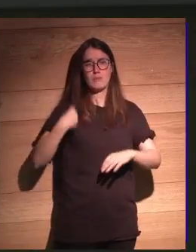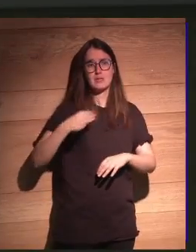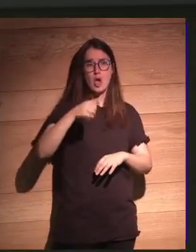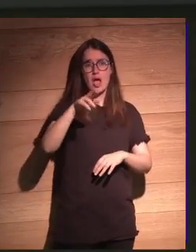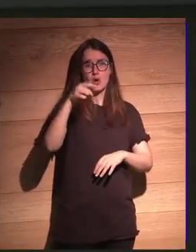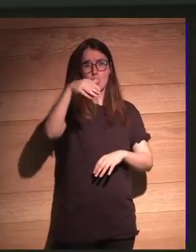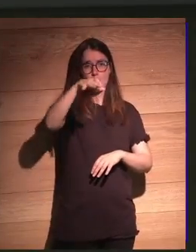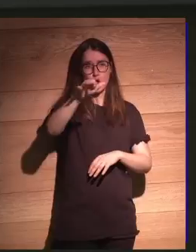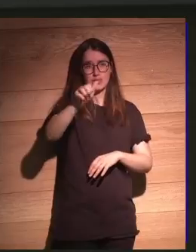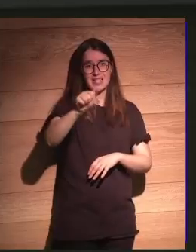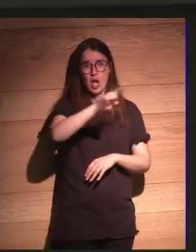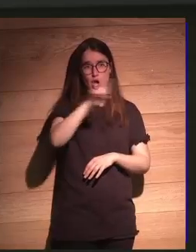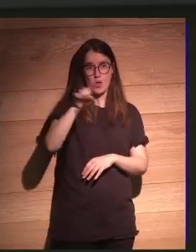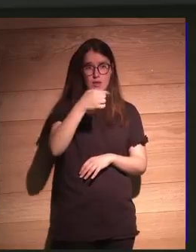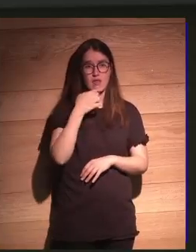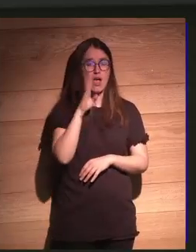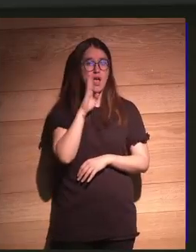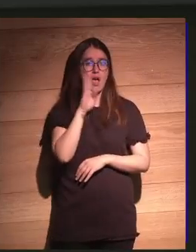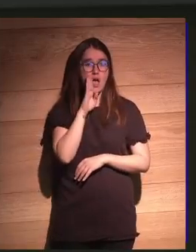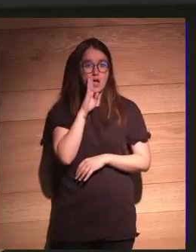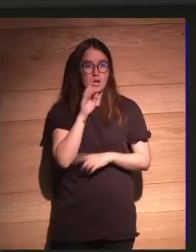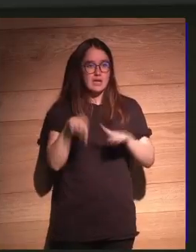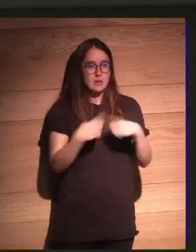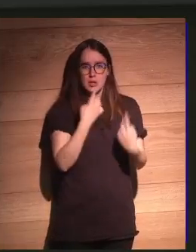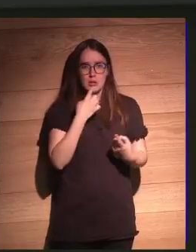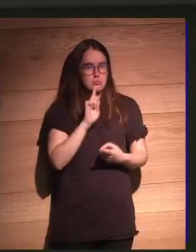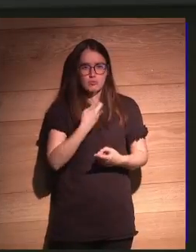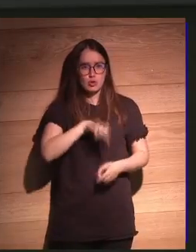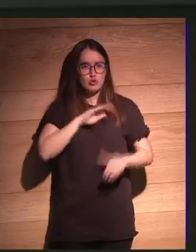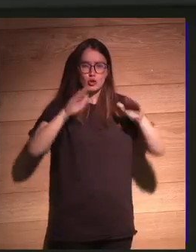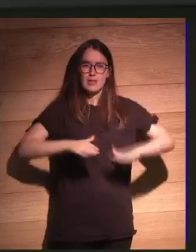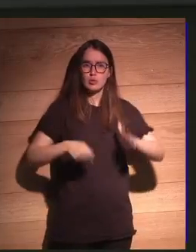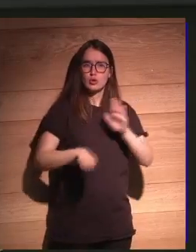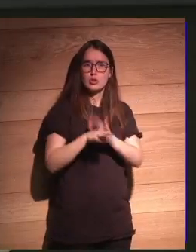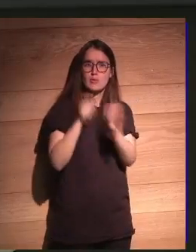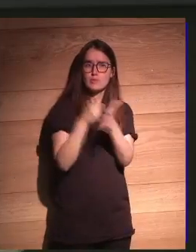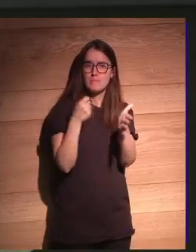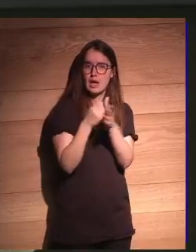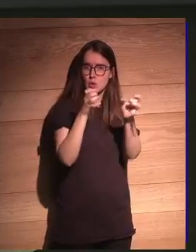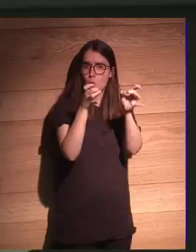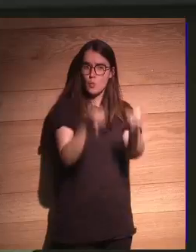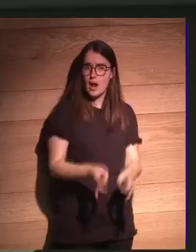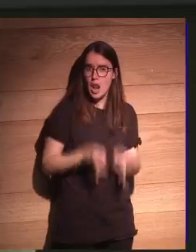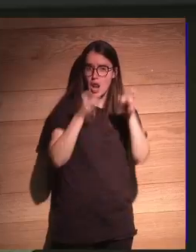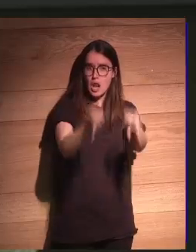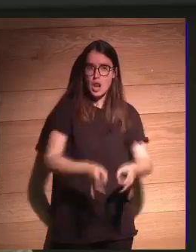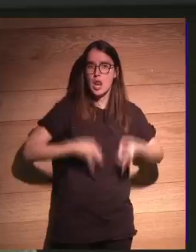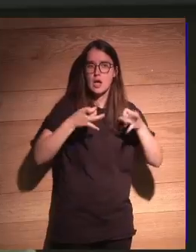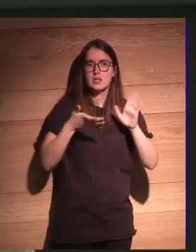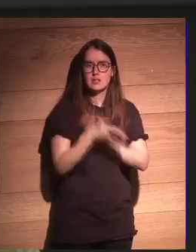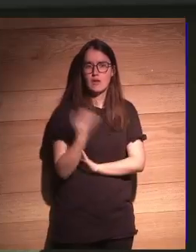40, 300%, as Deborah was saying, families say, we stay, we keep on paying what we were paying